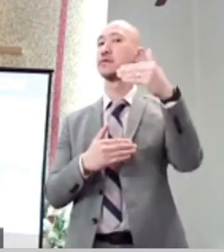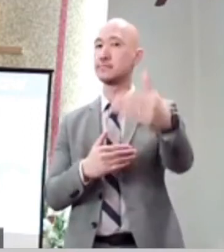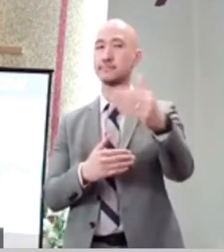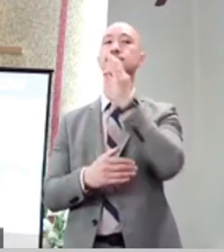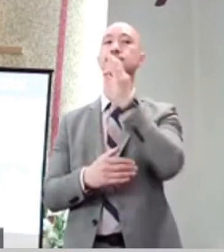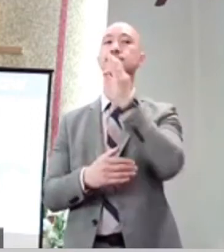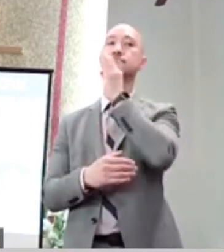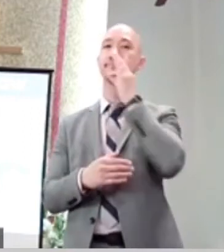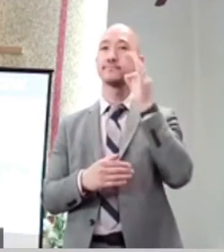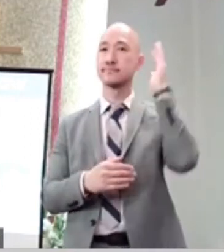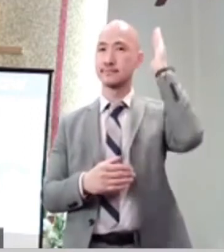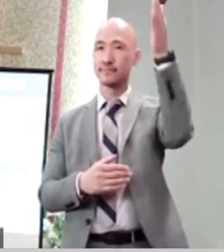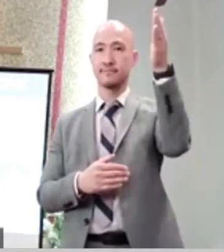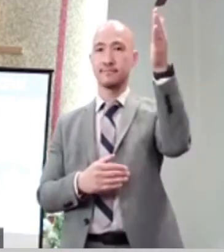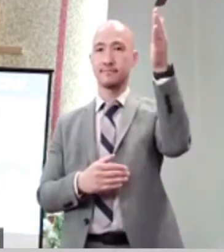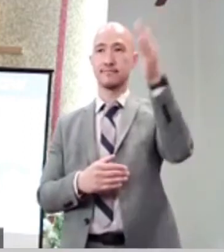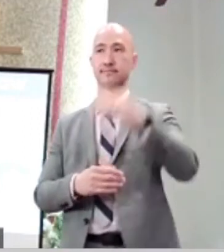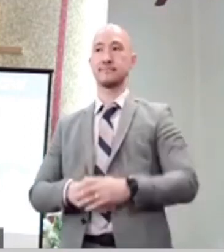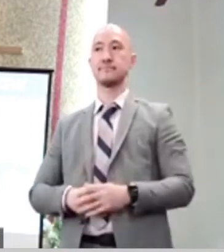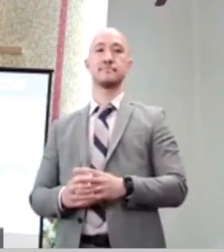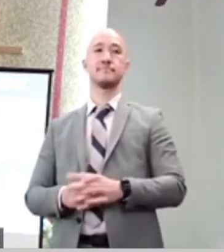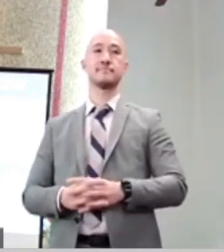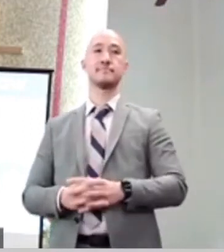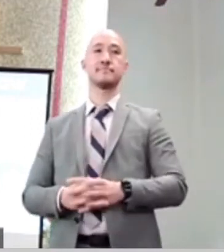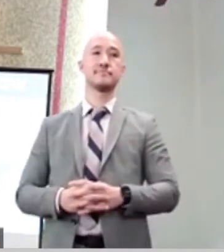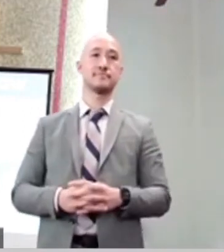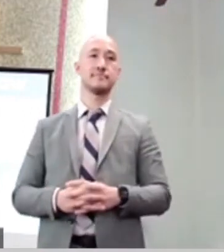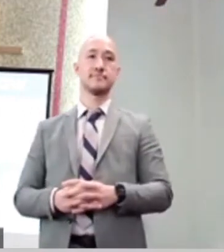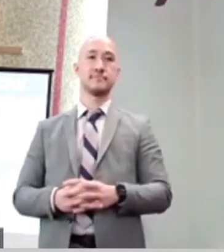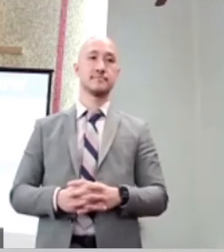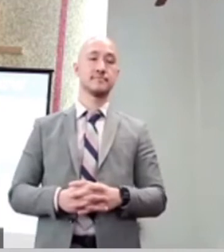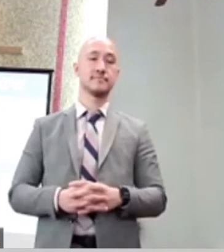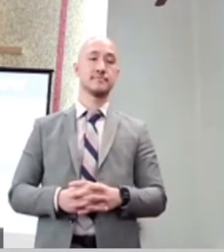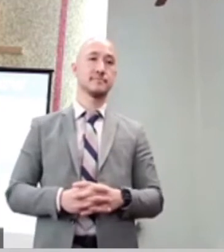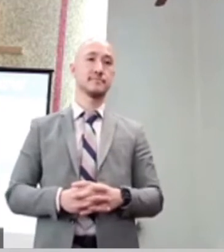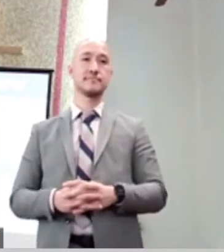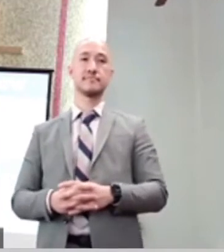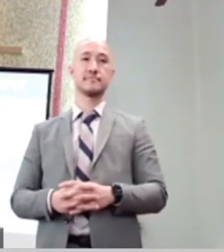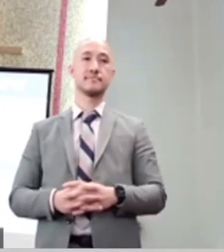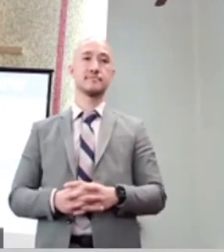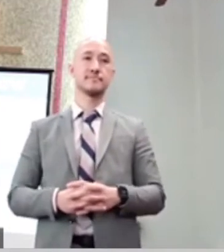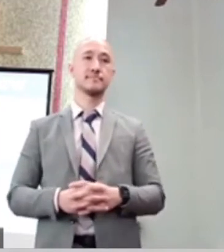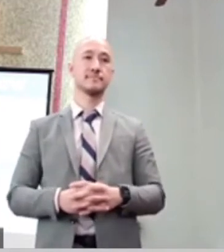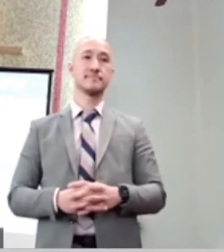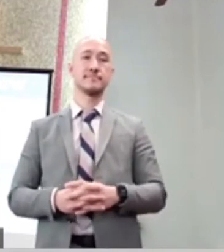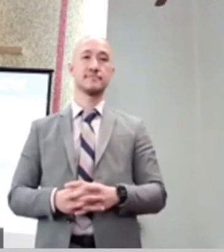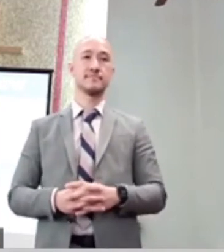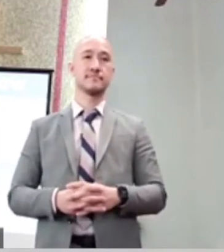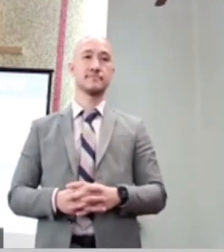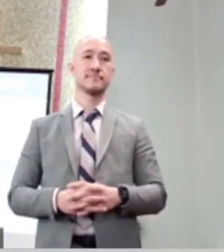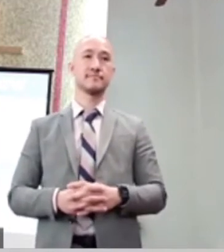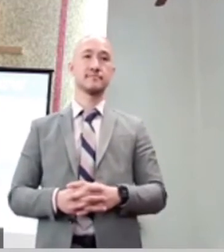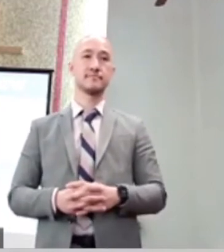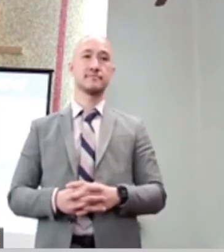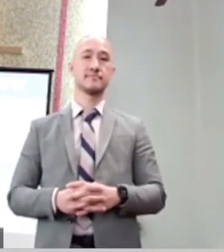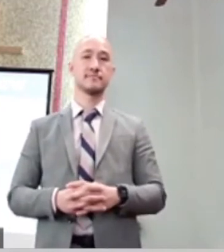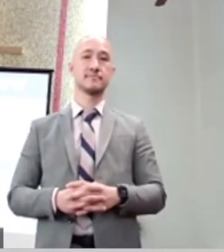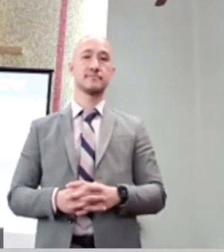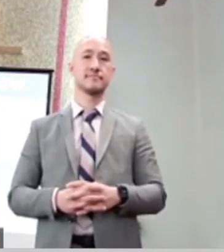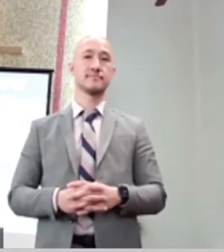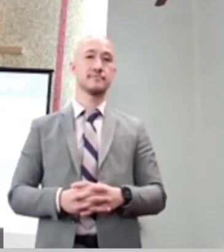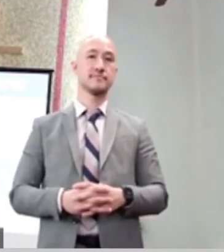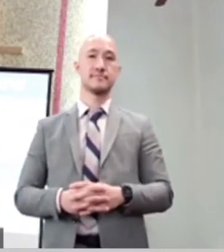was. He's calling himself the bridegroom here, very subtly. And he's saying, look, I'm